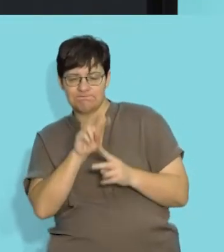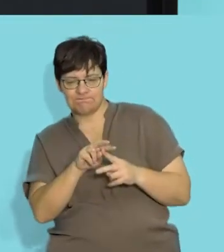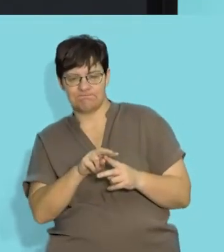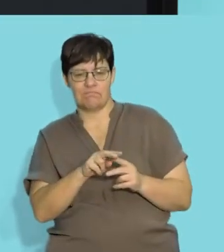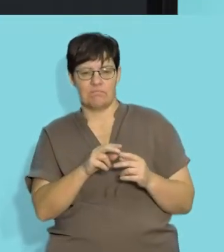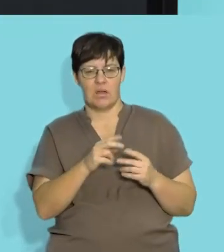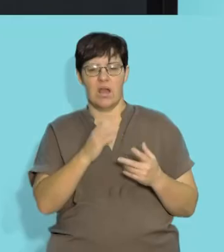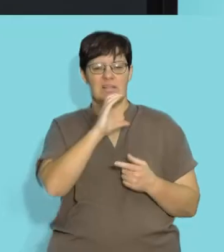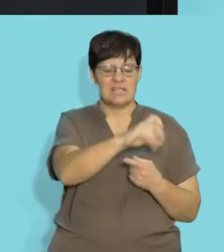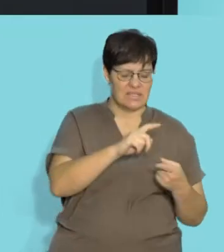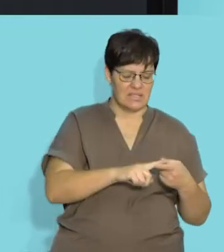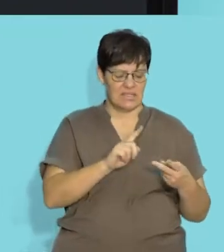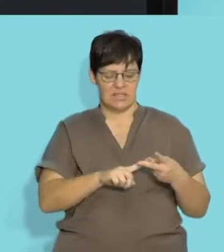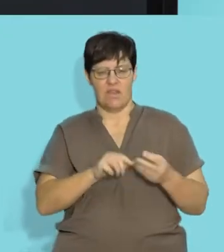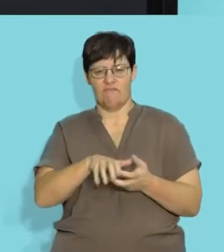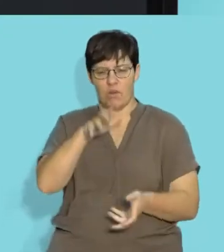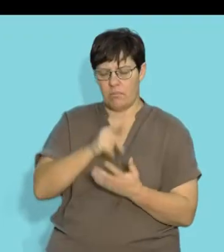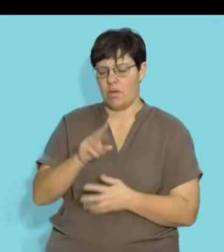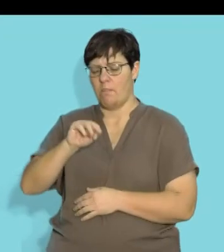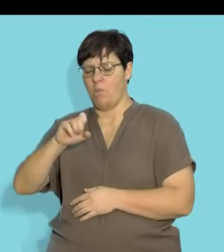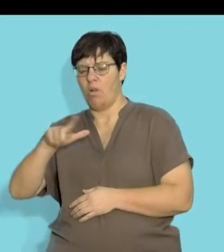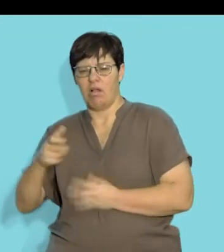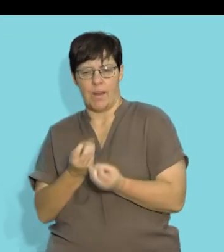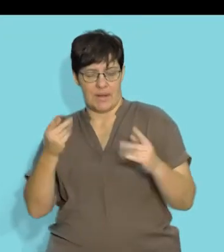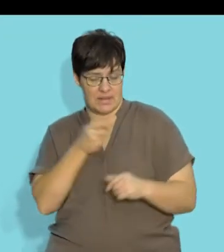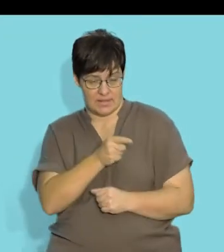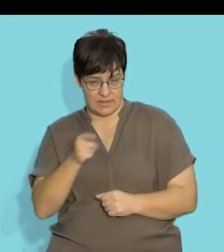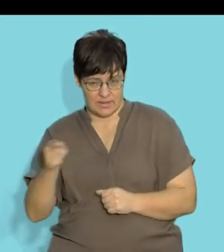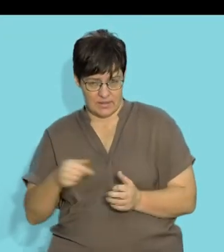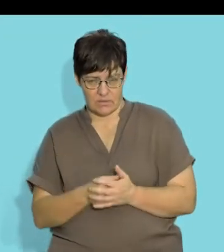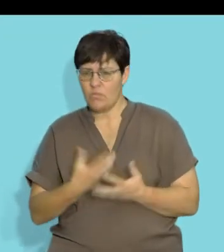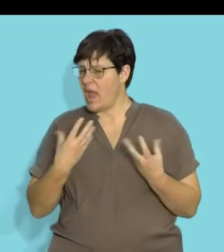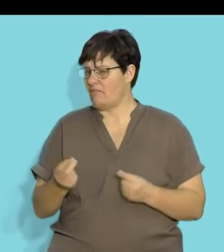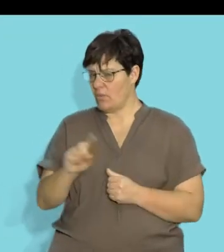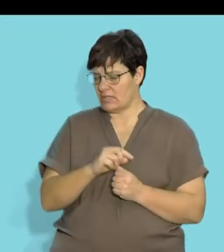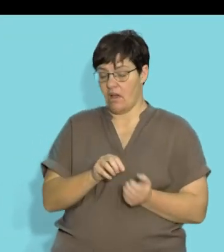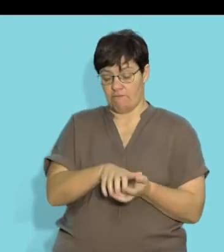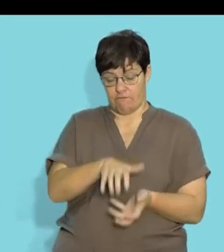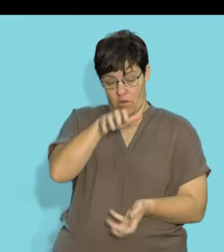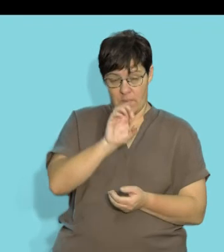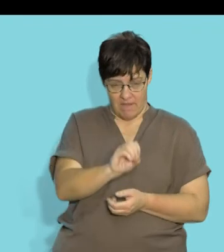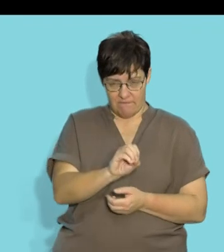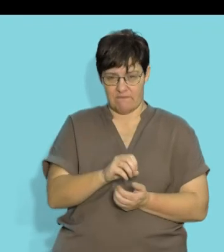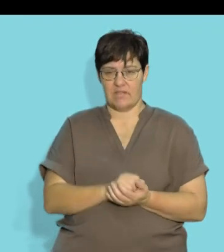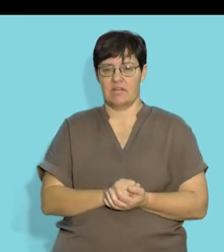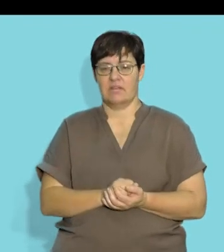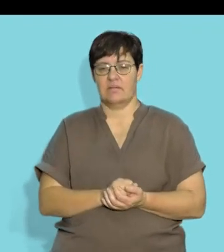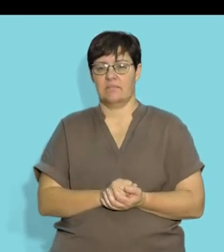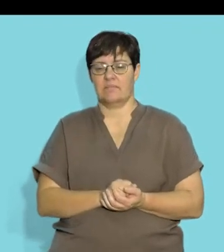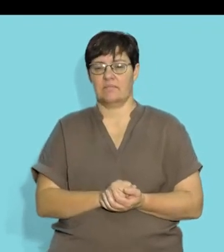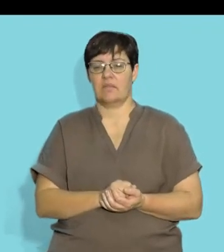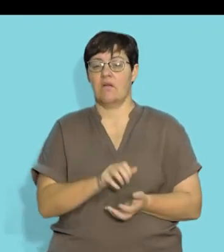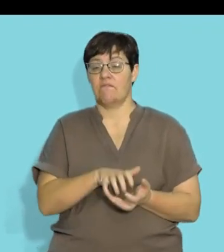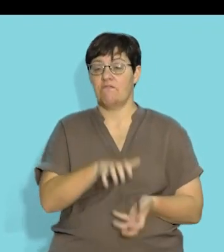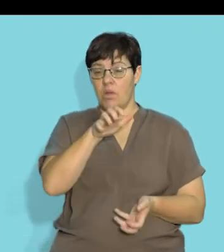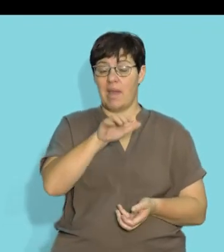and moles of substance, right? So what do we have here? We already have the volume of sulfuric acid. So volume